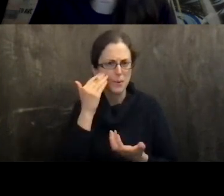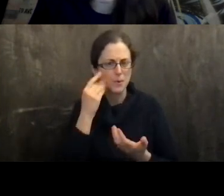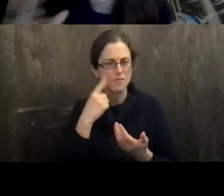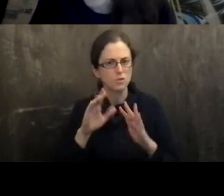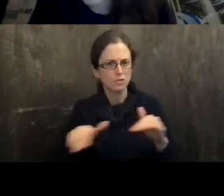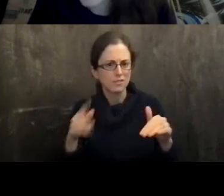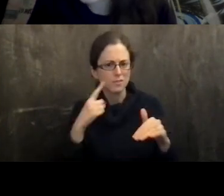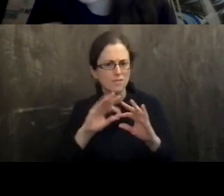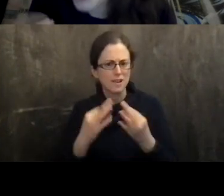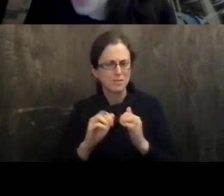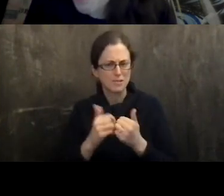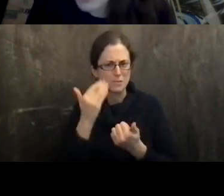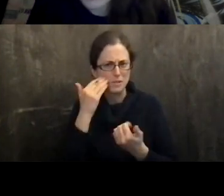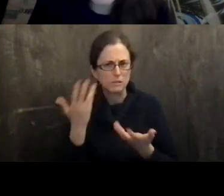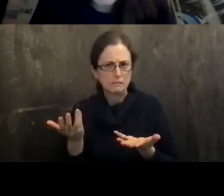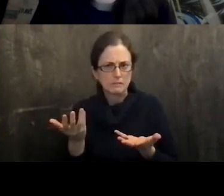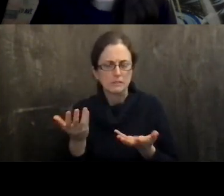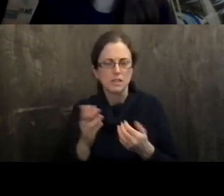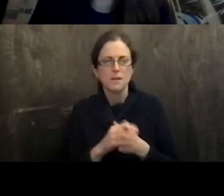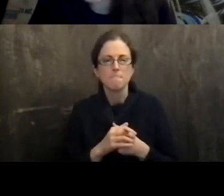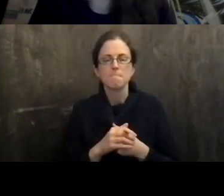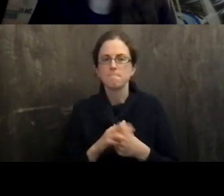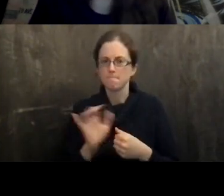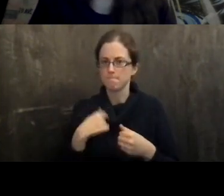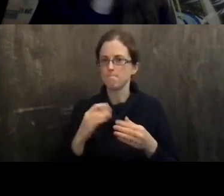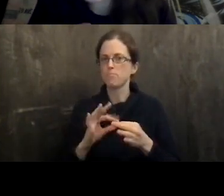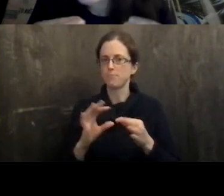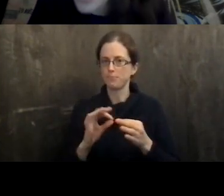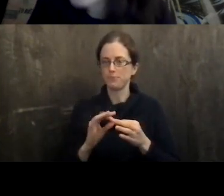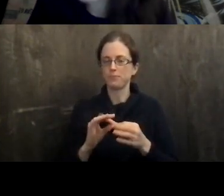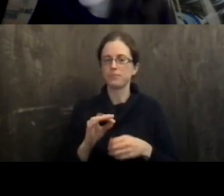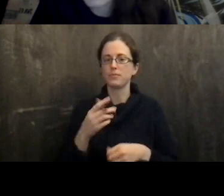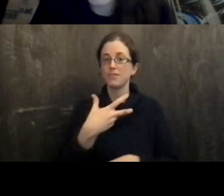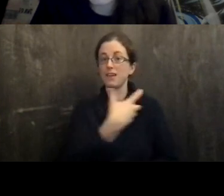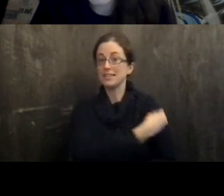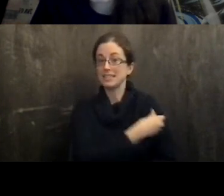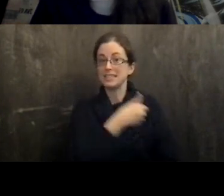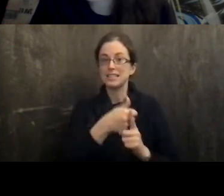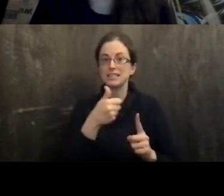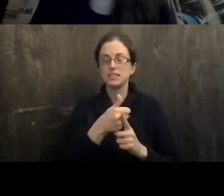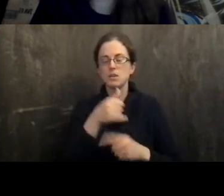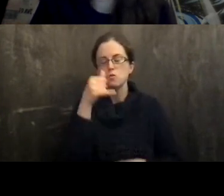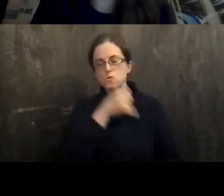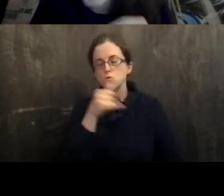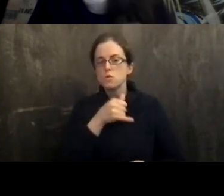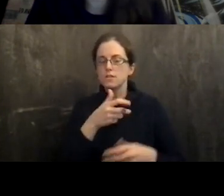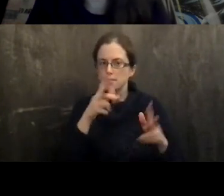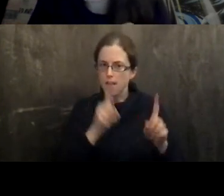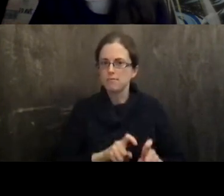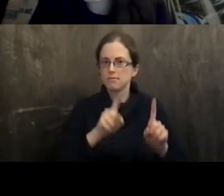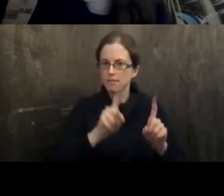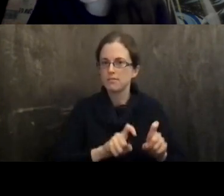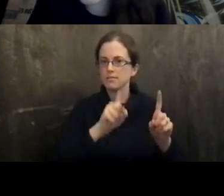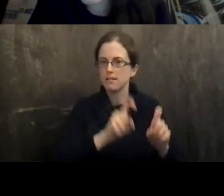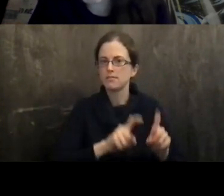families? Well, as I mentioned, the vaccine is heavily tested for safety prior to